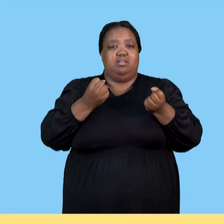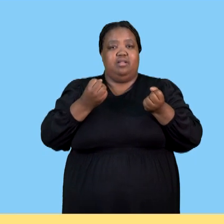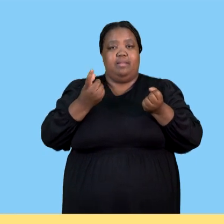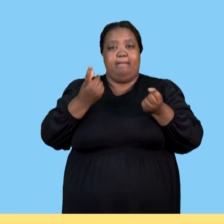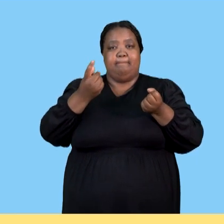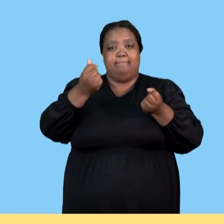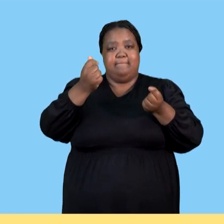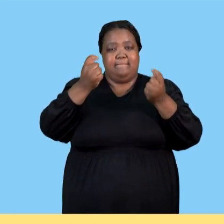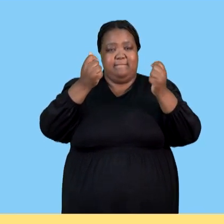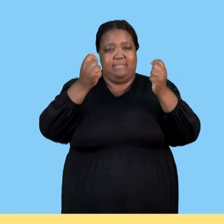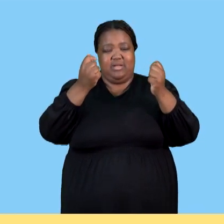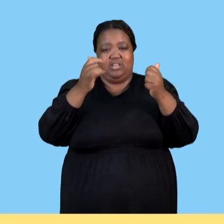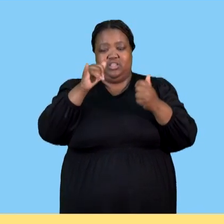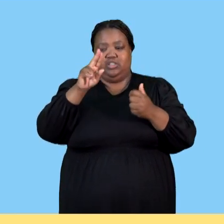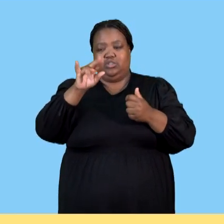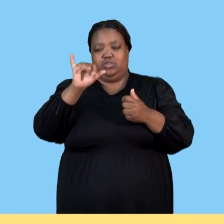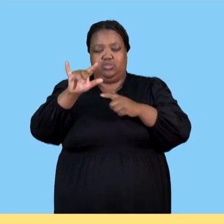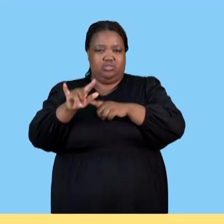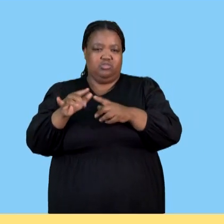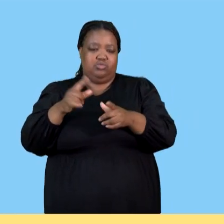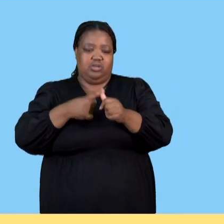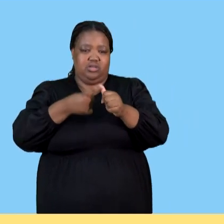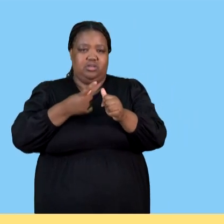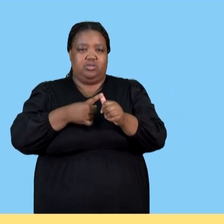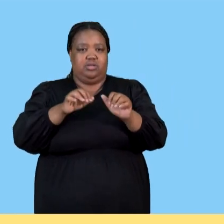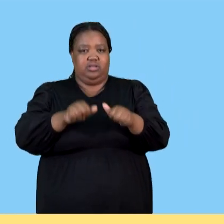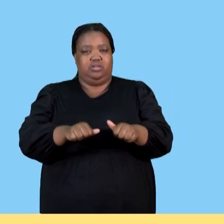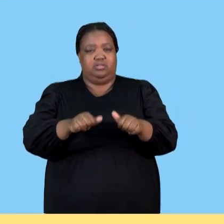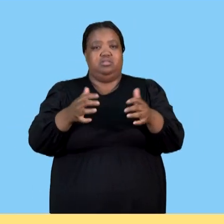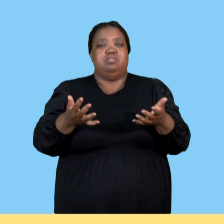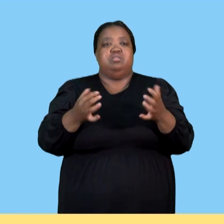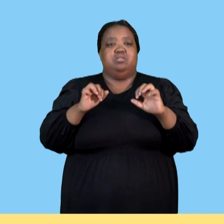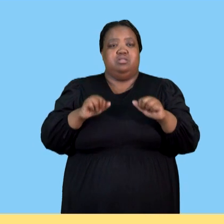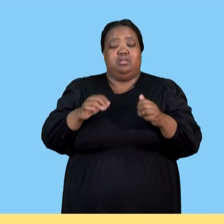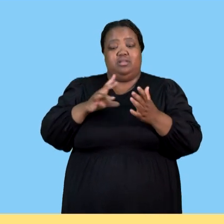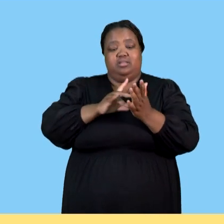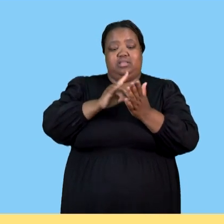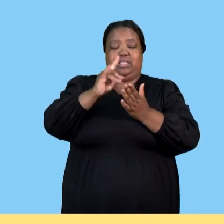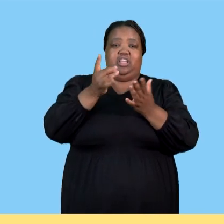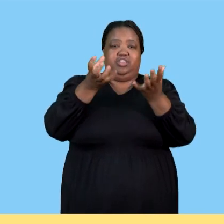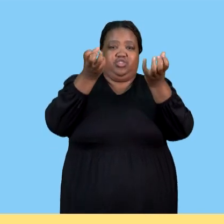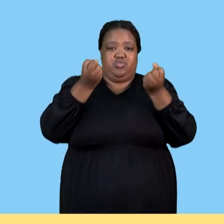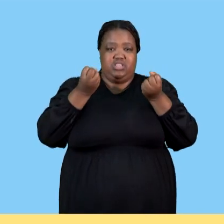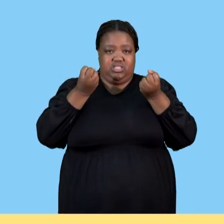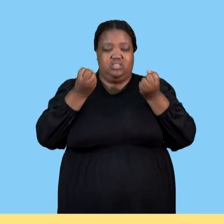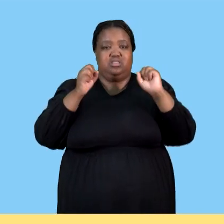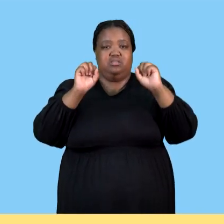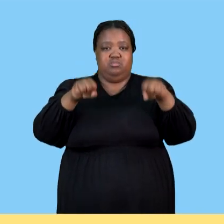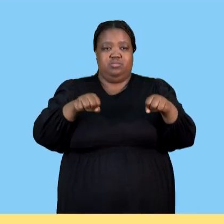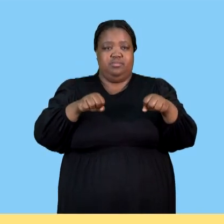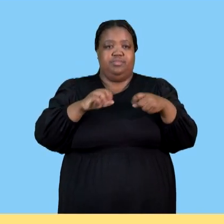July. To get the total receipts for the month of July, we'll come to our cash receipts